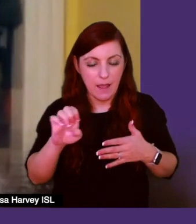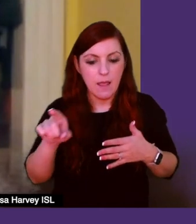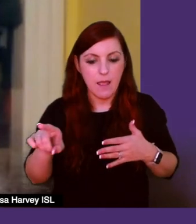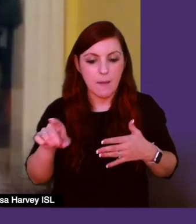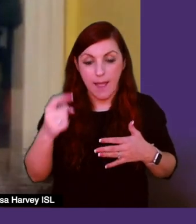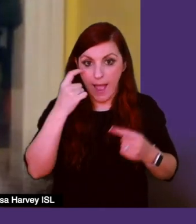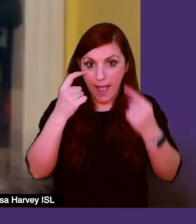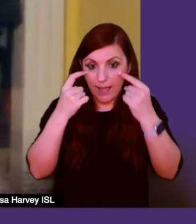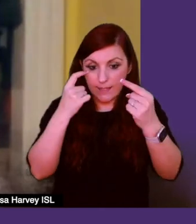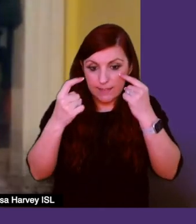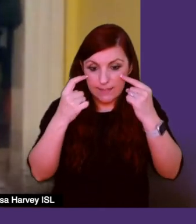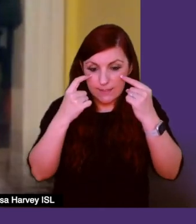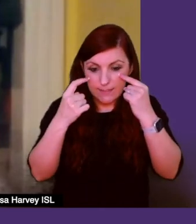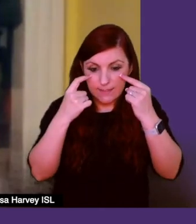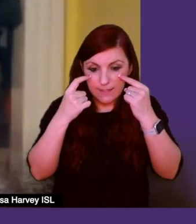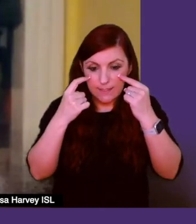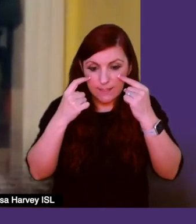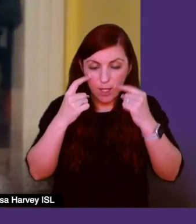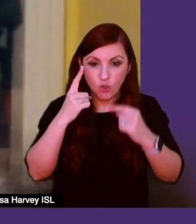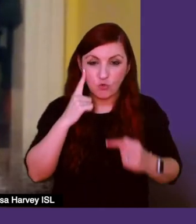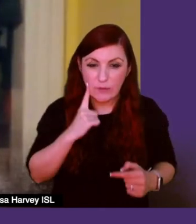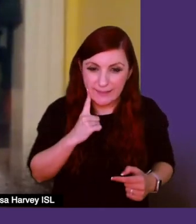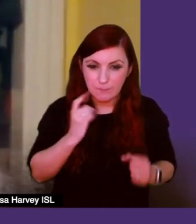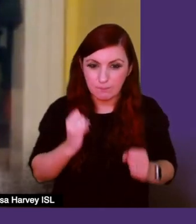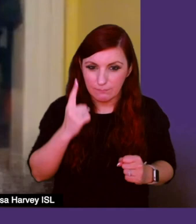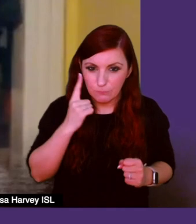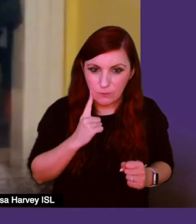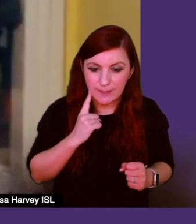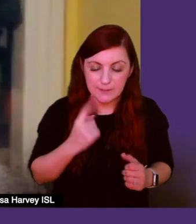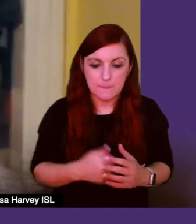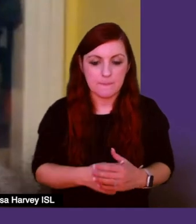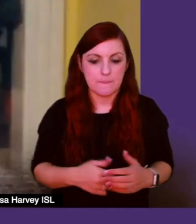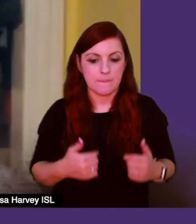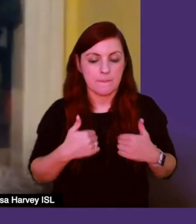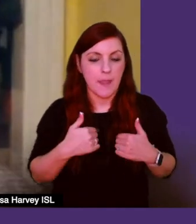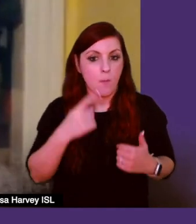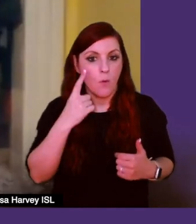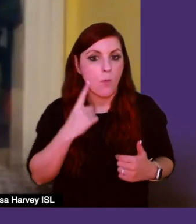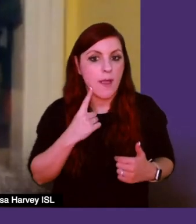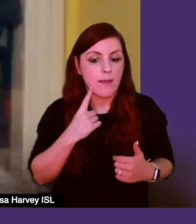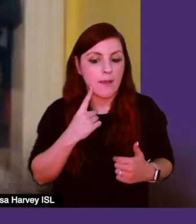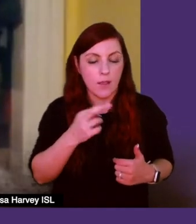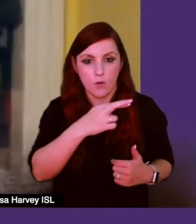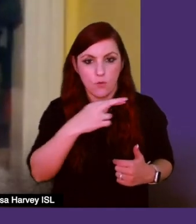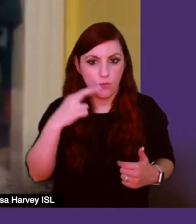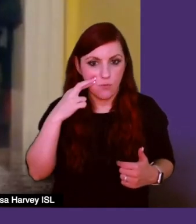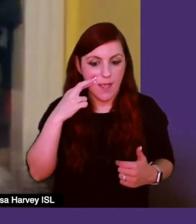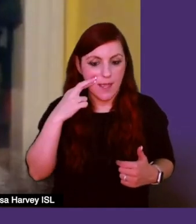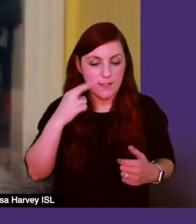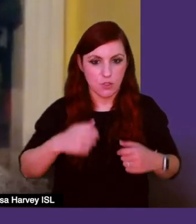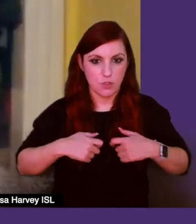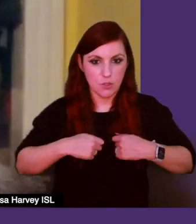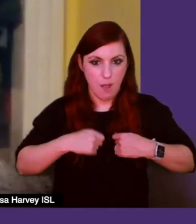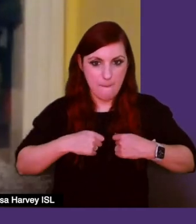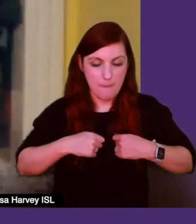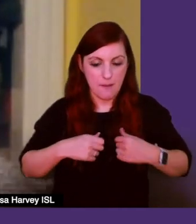my eyes are bluey green. I am wearing a red